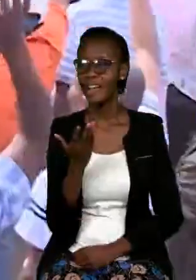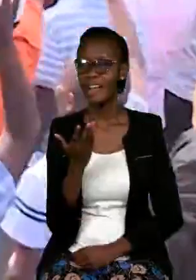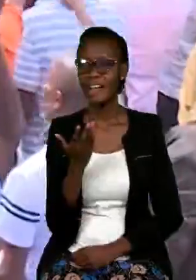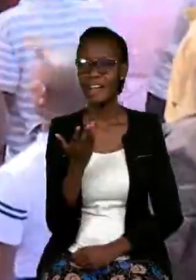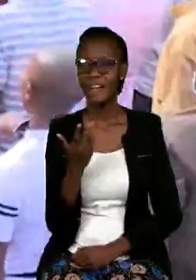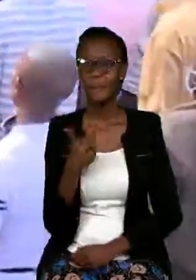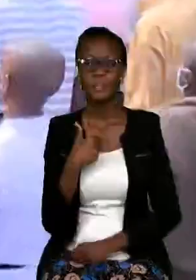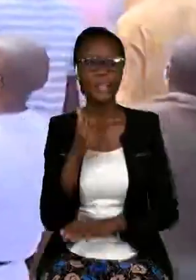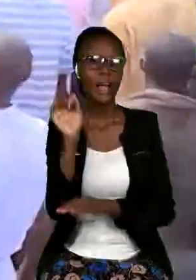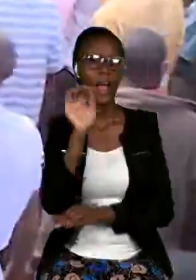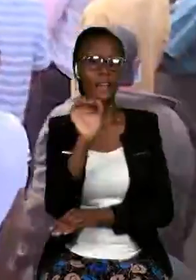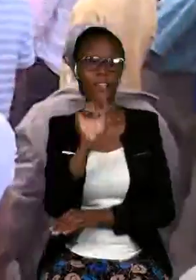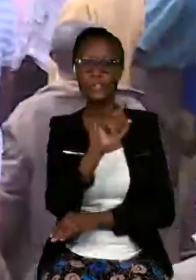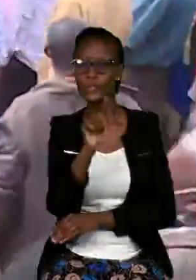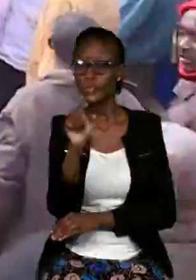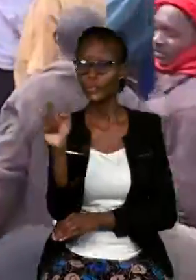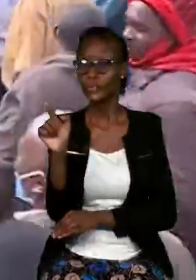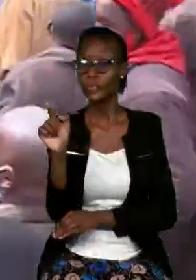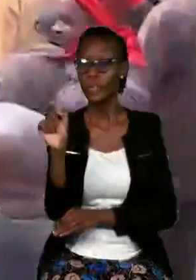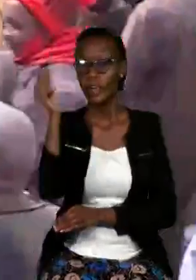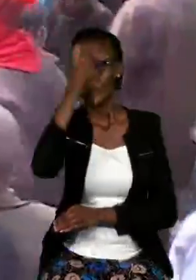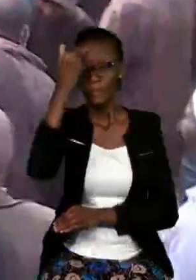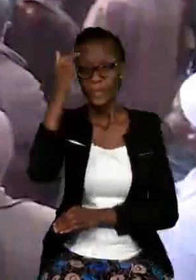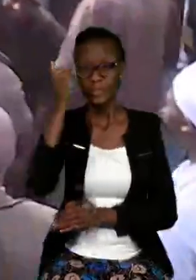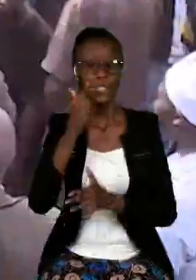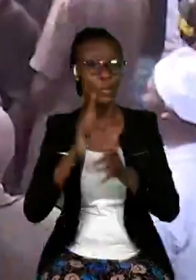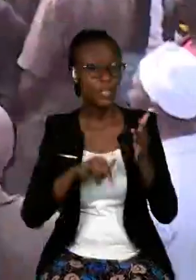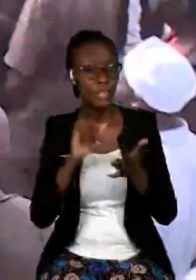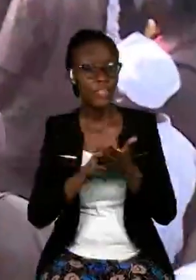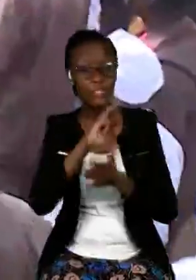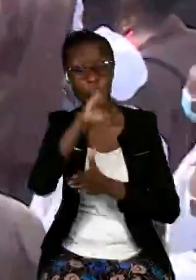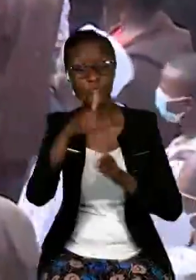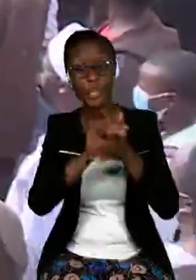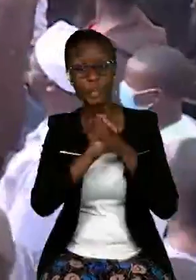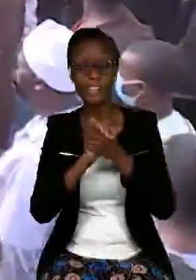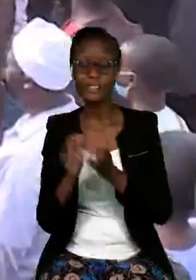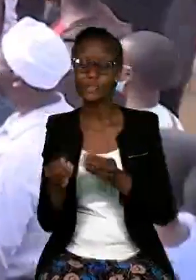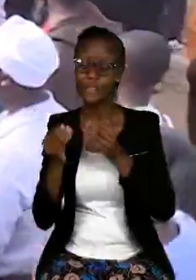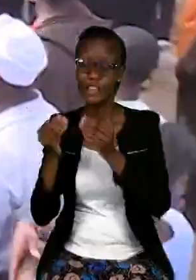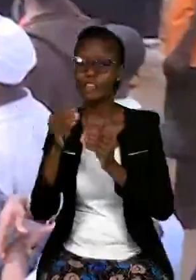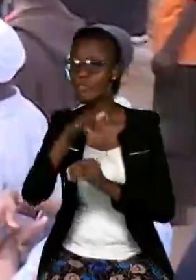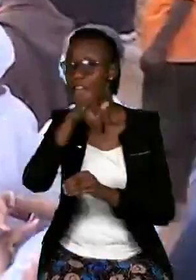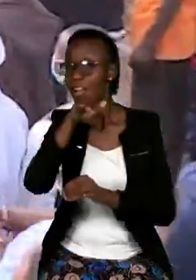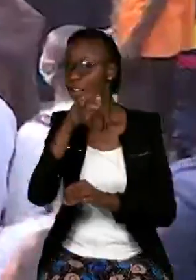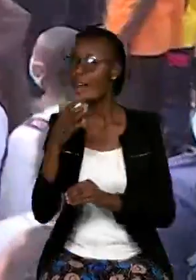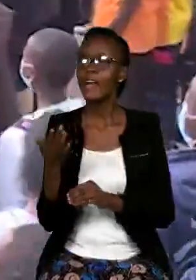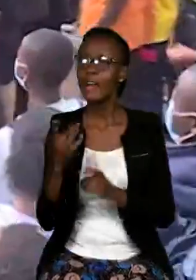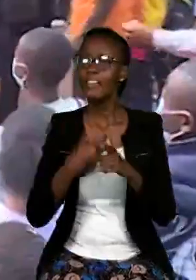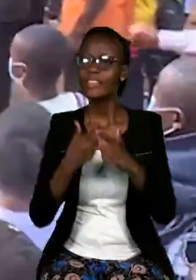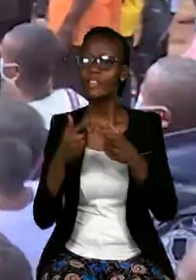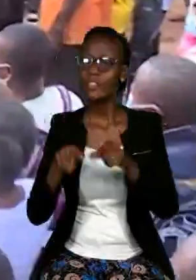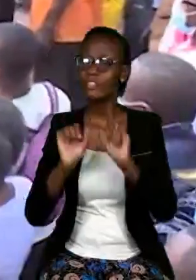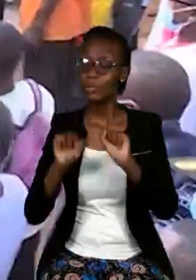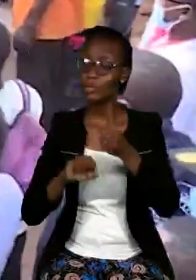mimi nataka niwaulize kwa sababu wamesema sasa Jubilee iende kwa kitendawili. Nyinyi mnaenda